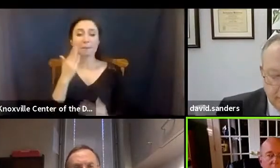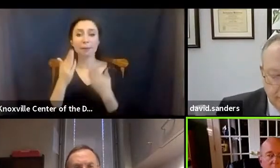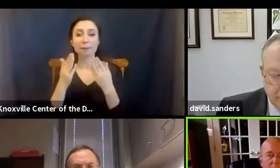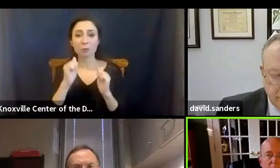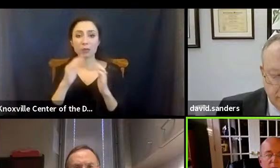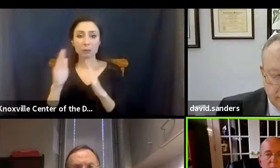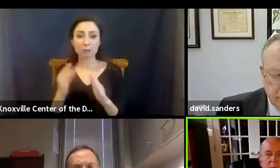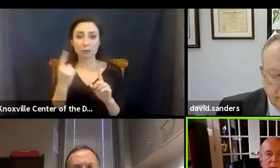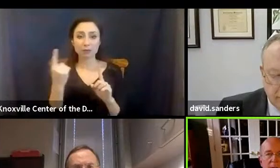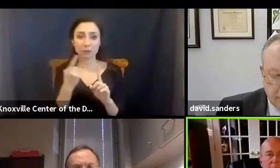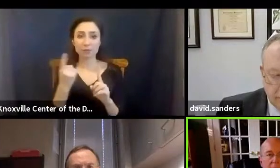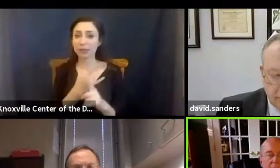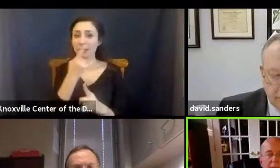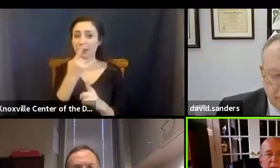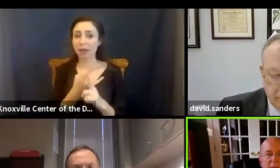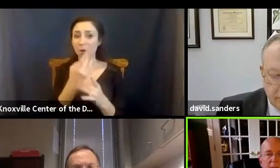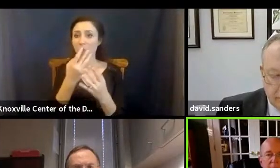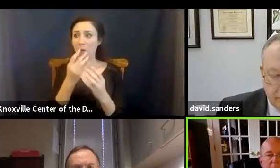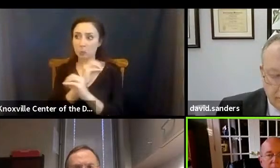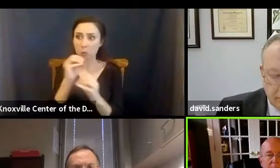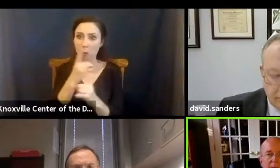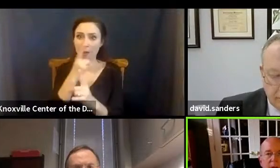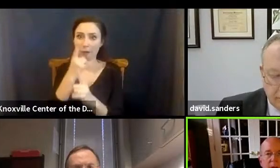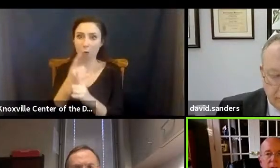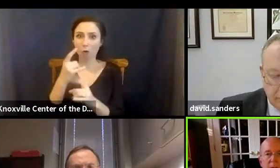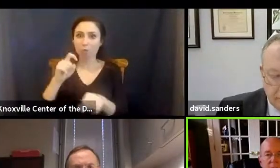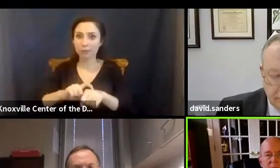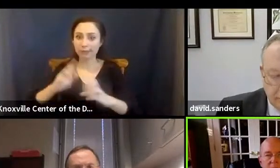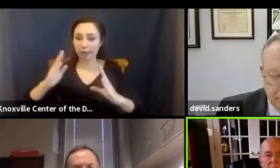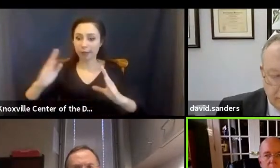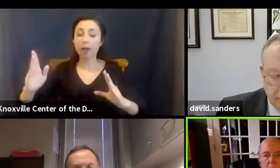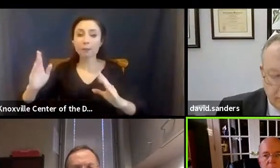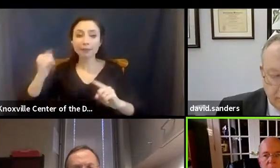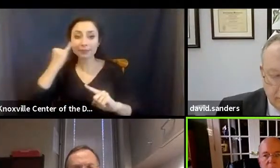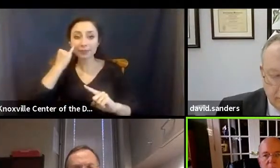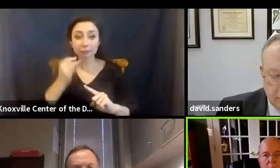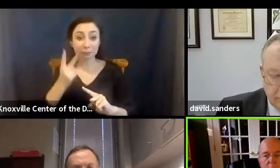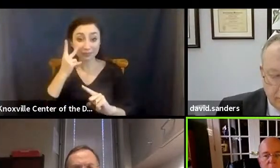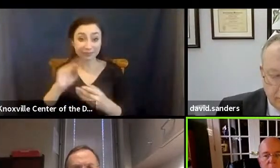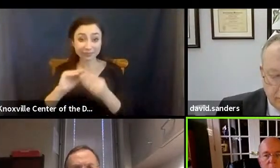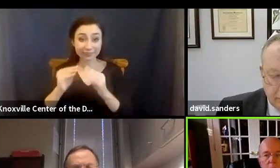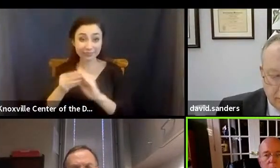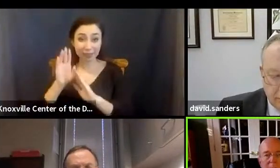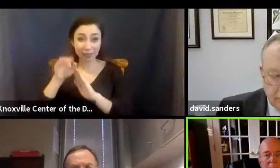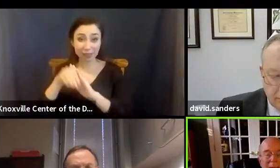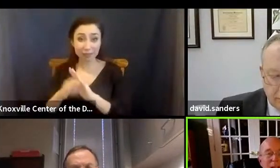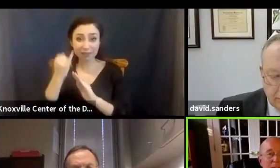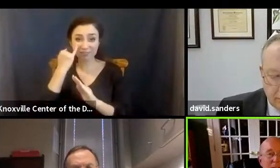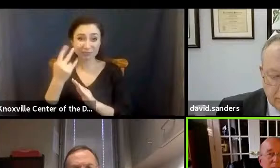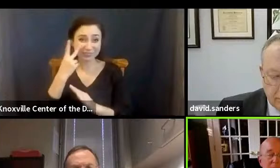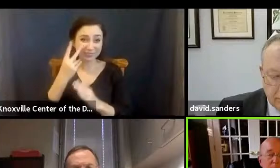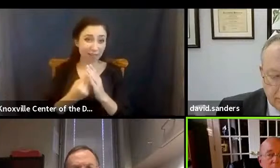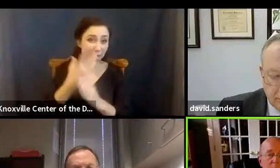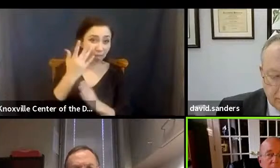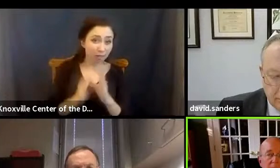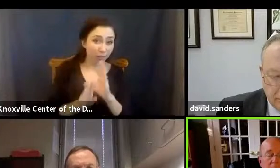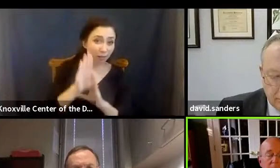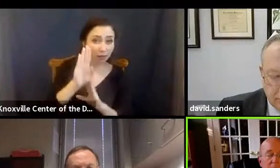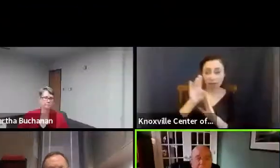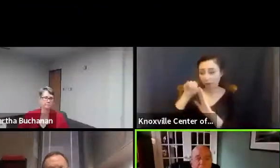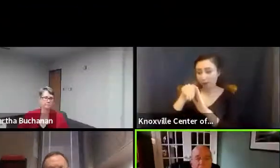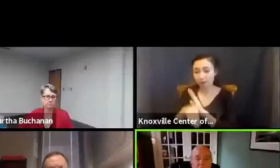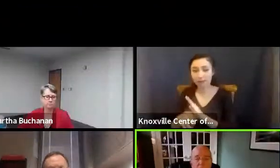alcohol-free time period for everybody, and have that held if we see the numbers continue to grow, and to see if we